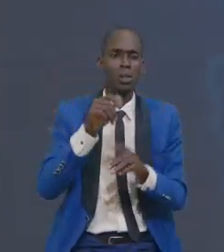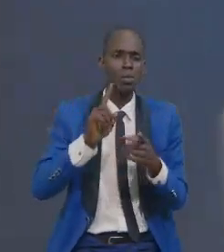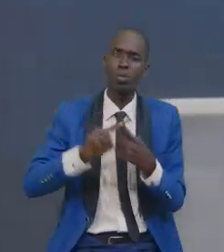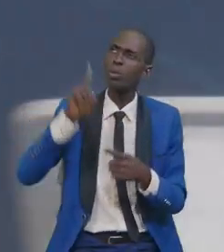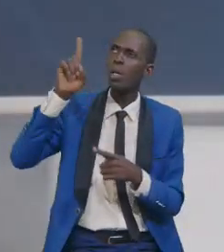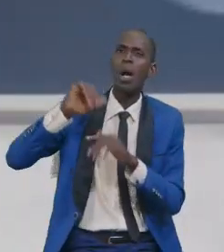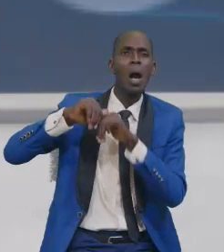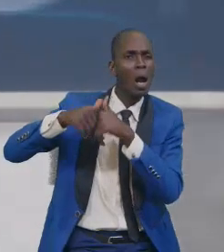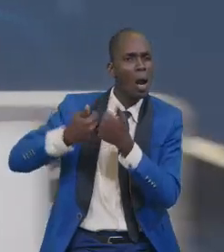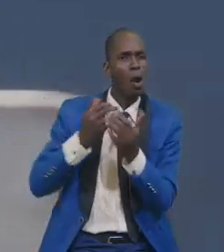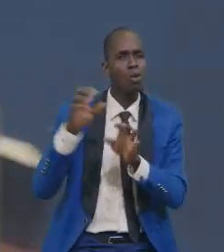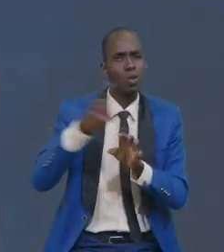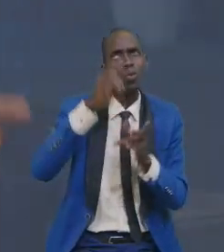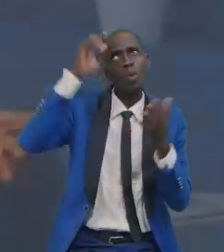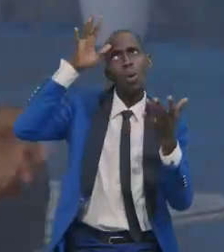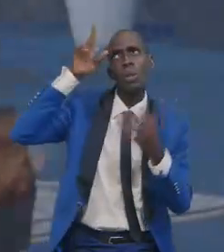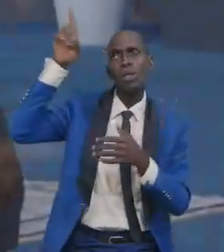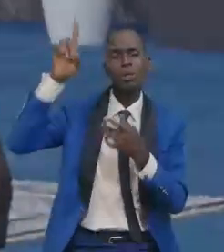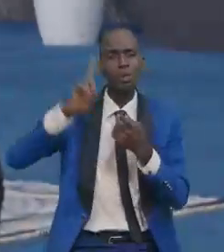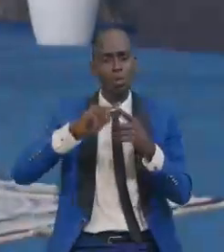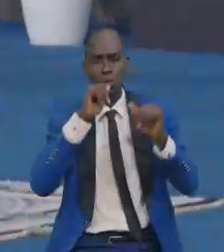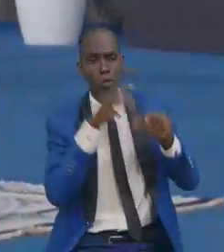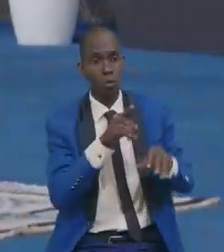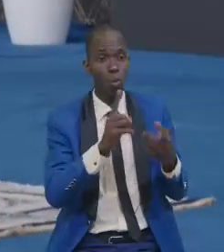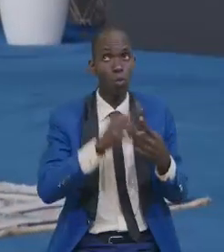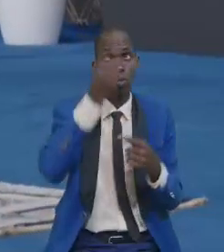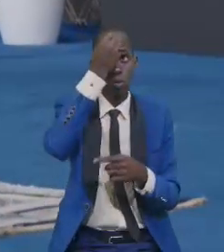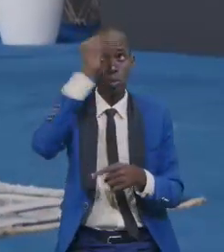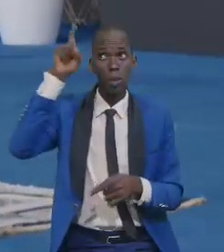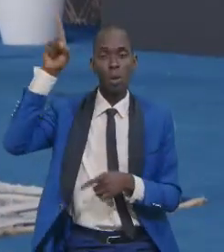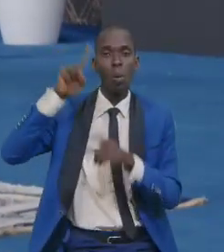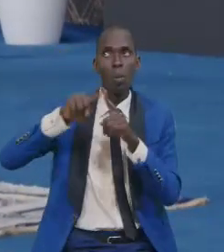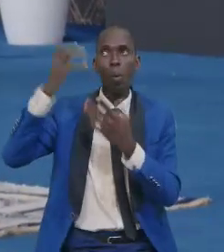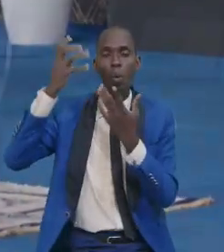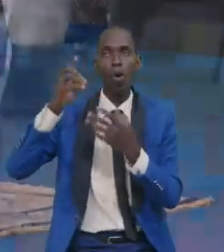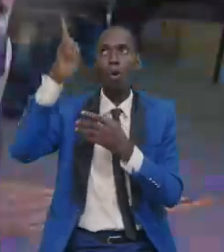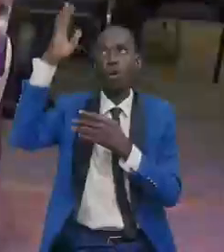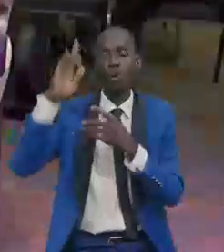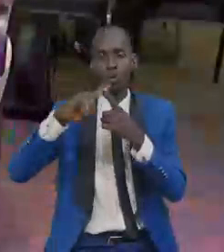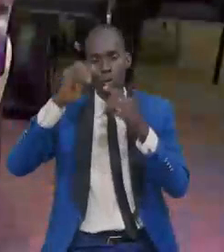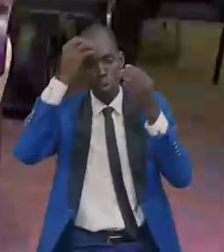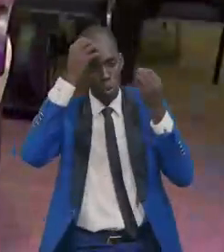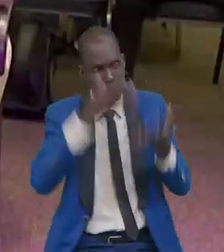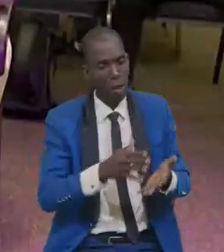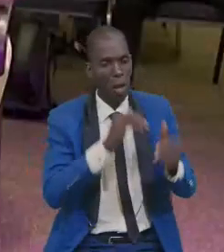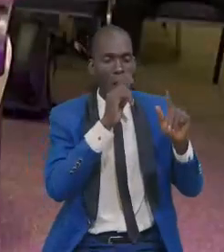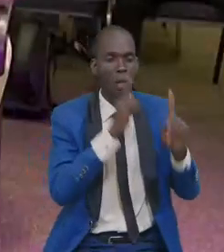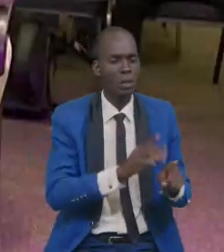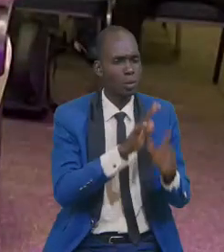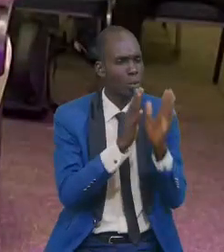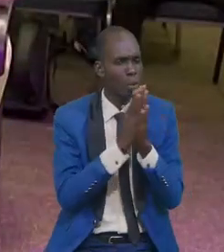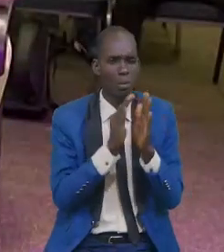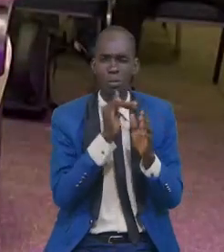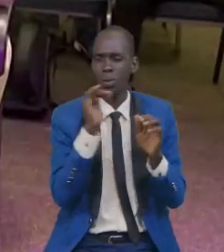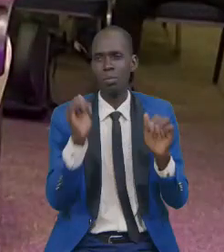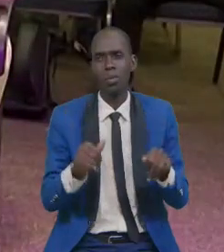you want, okay, you want to disobey God, but you want God to obey you and answer your prayer? You want to